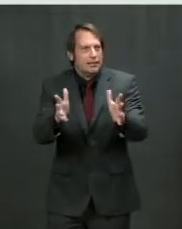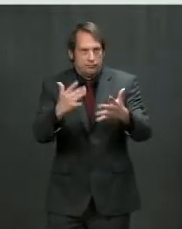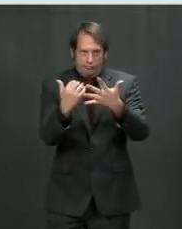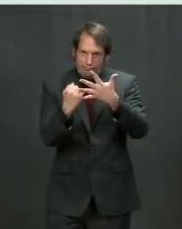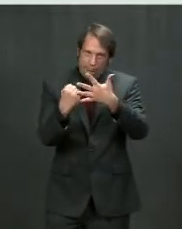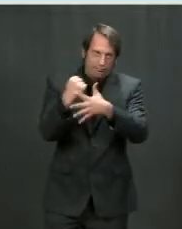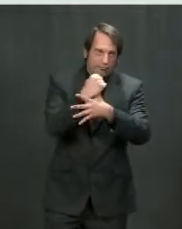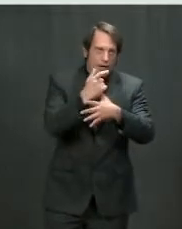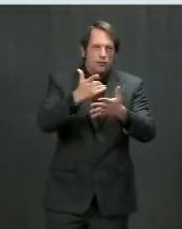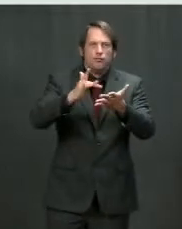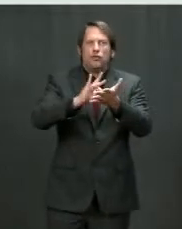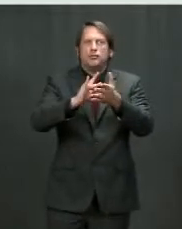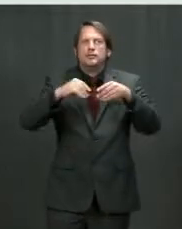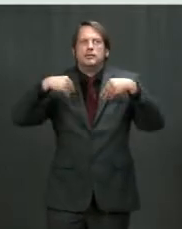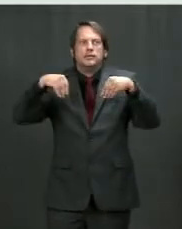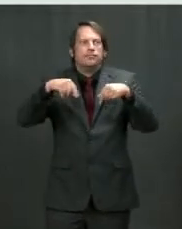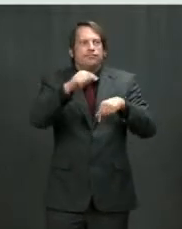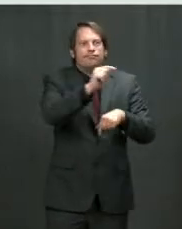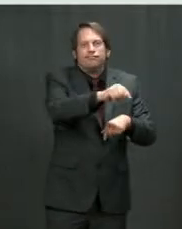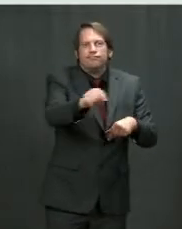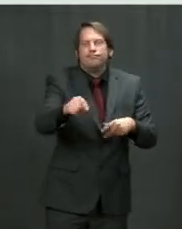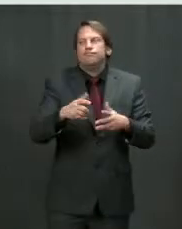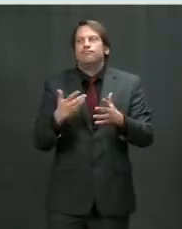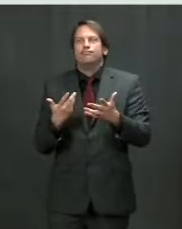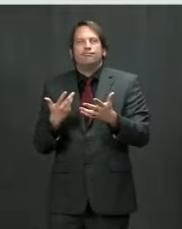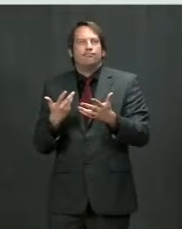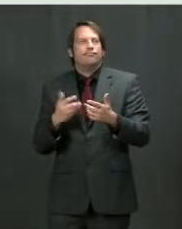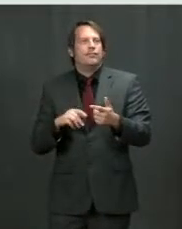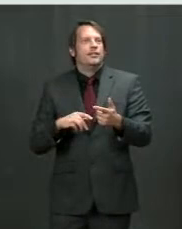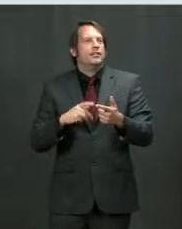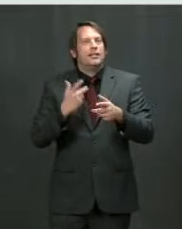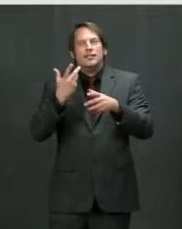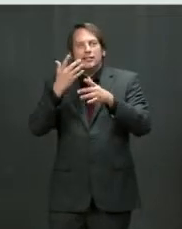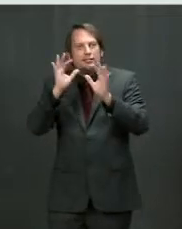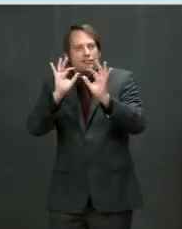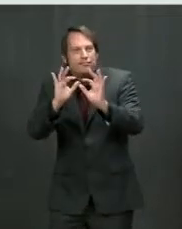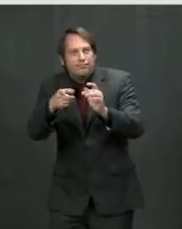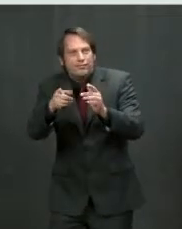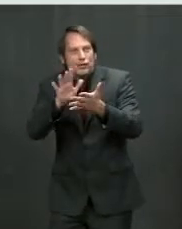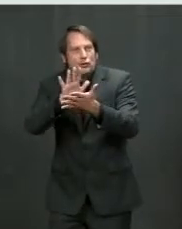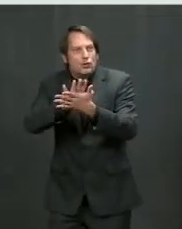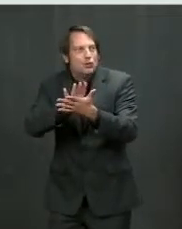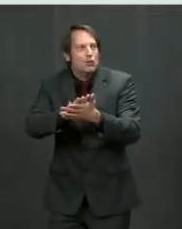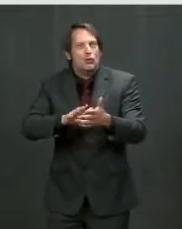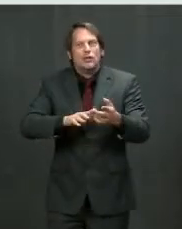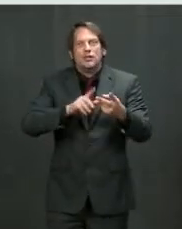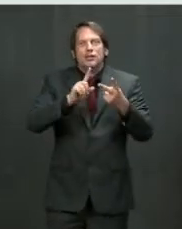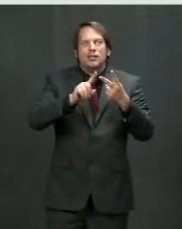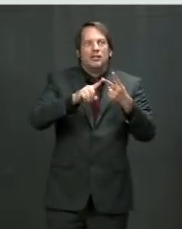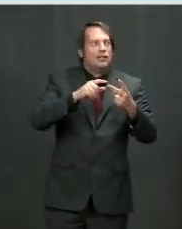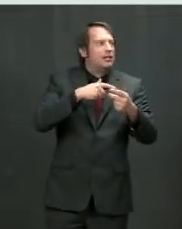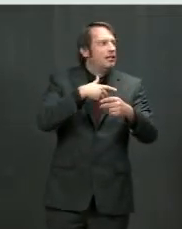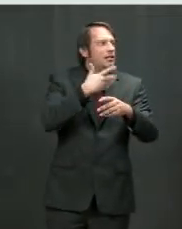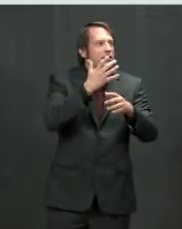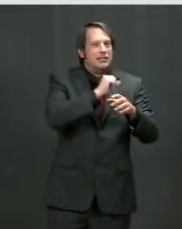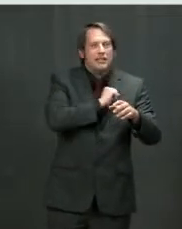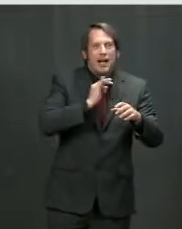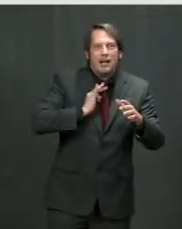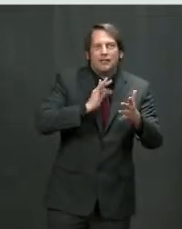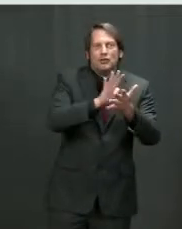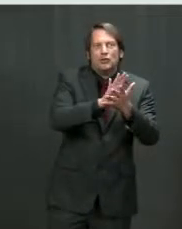teachers, school staff, and child care workers during the month of March. As the President announced